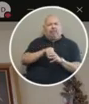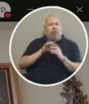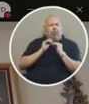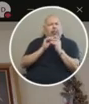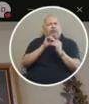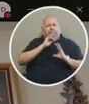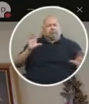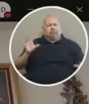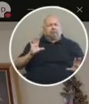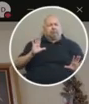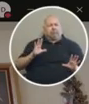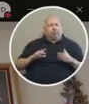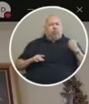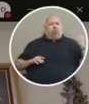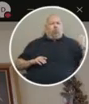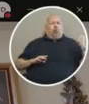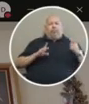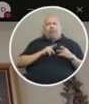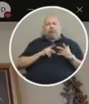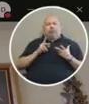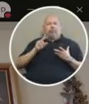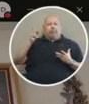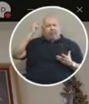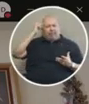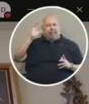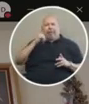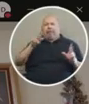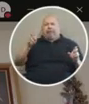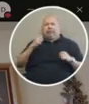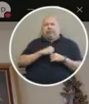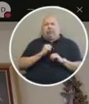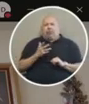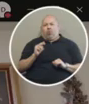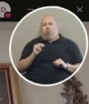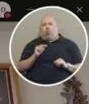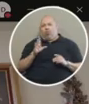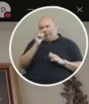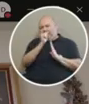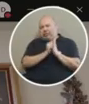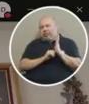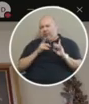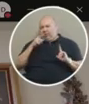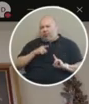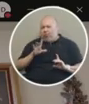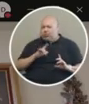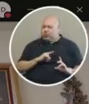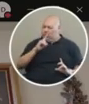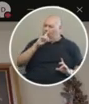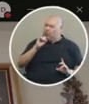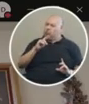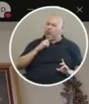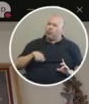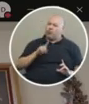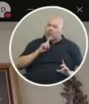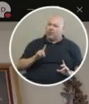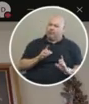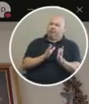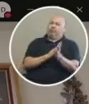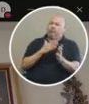rhetoric that happens when people try to politicize any given issue just to make their own agenda and make their own point. So I